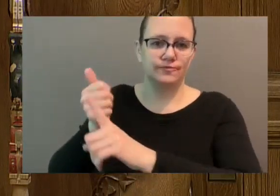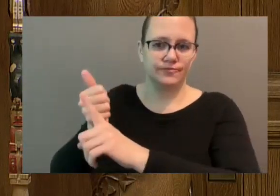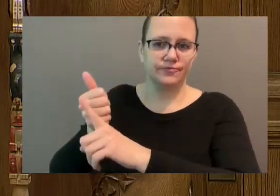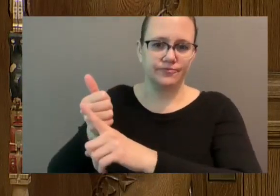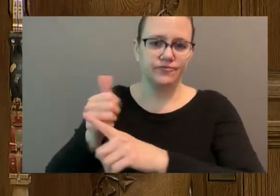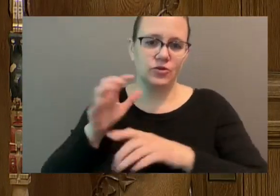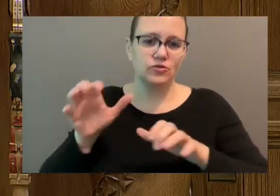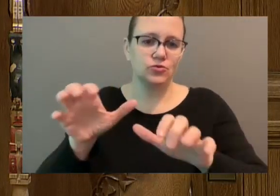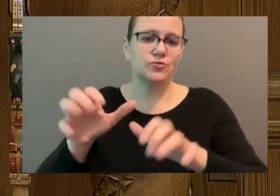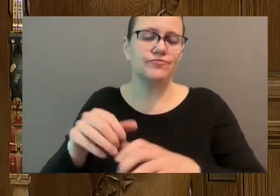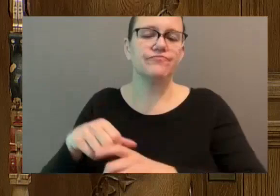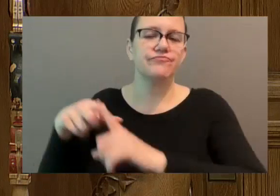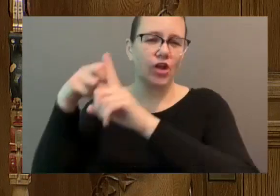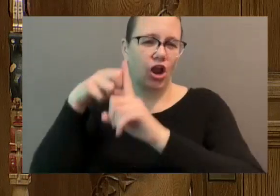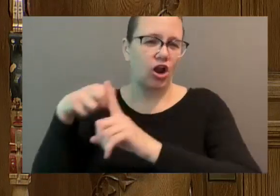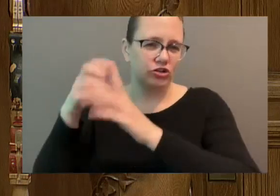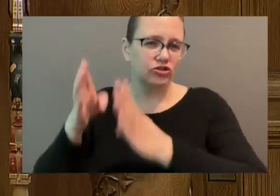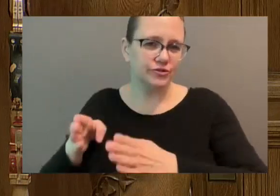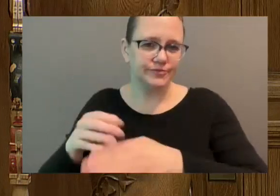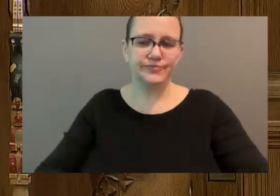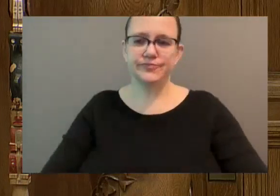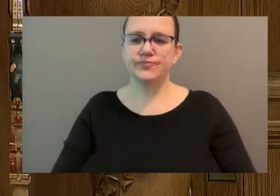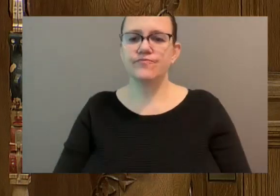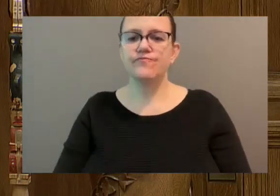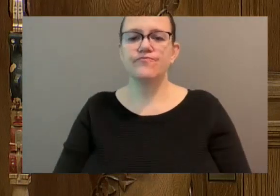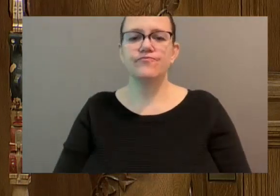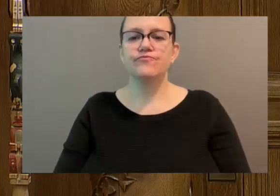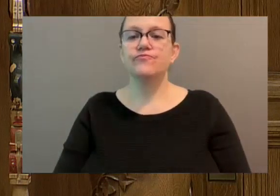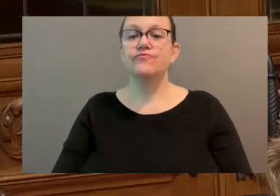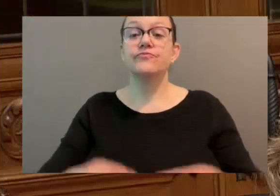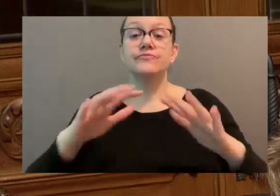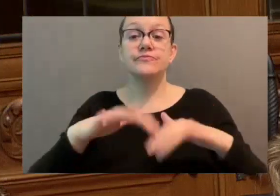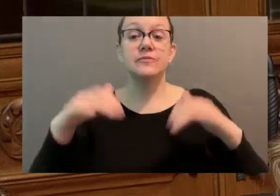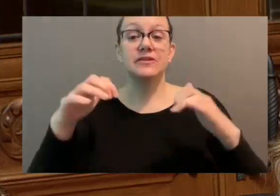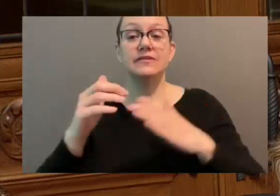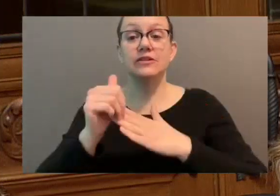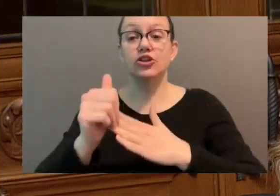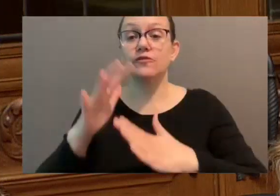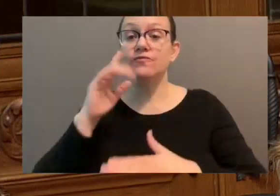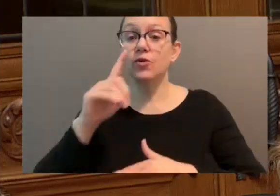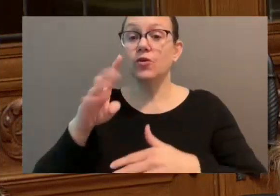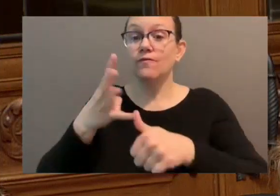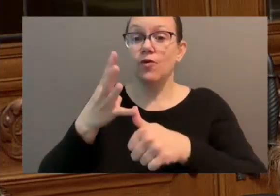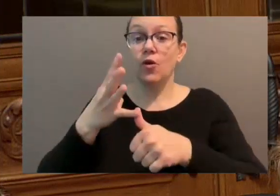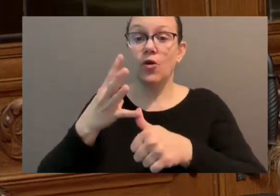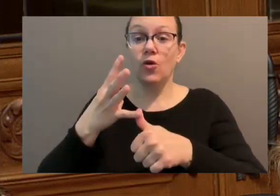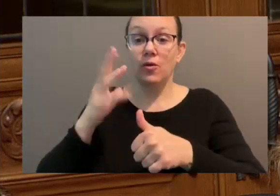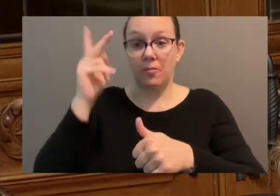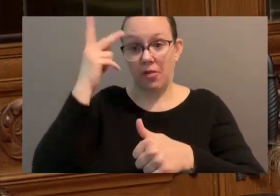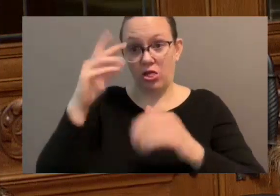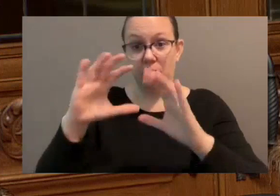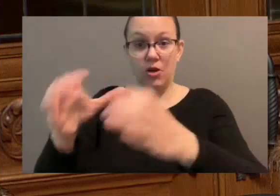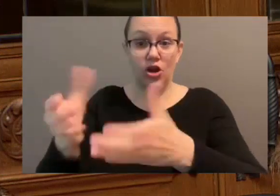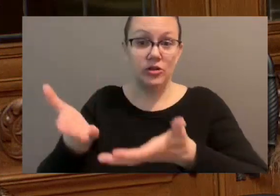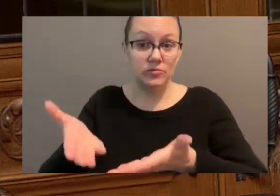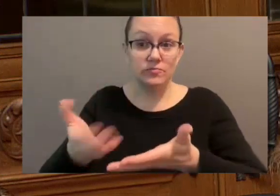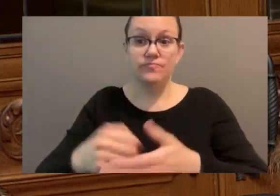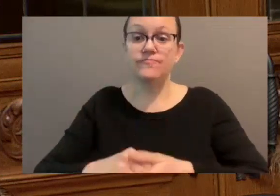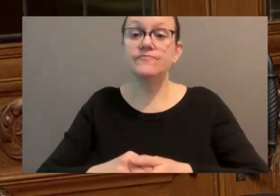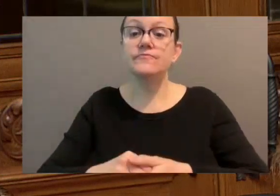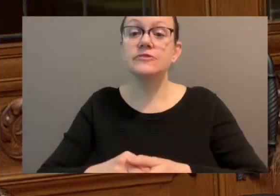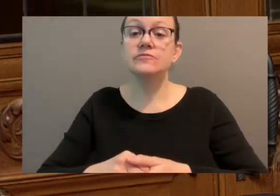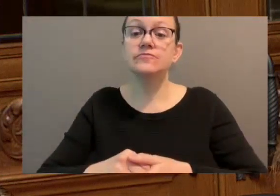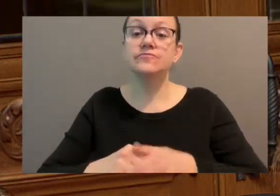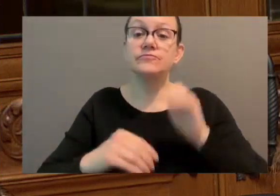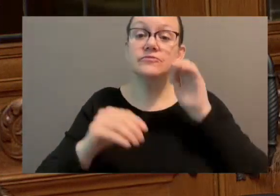House Leader of the Fourth Party. Well, thank you very much, Mr. Speaker. Mr. Speaker, this NDP government is a government in